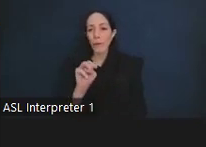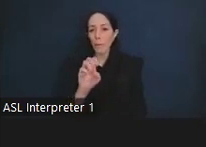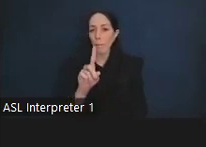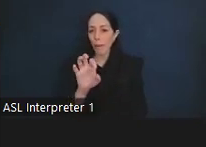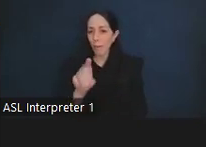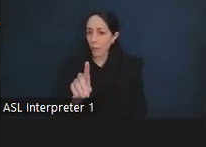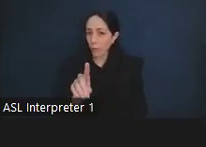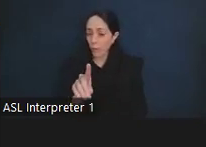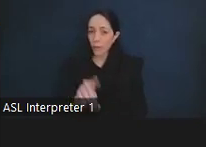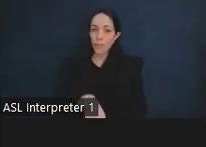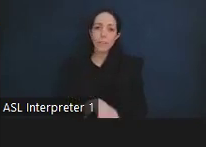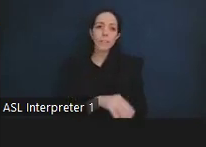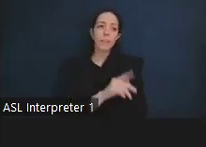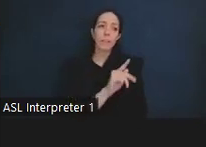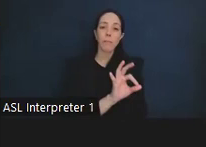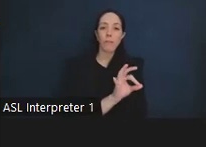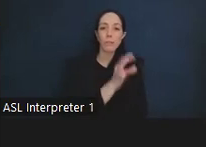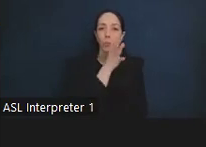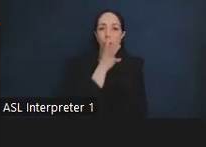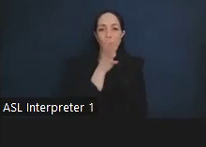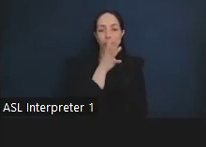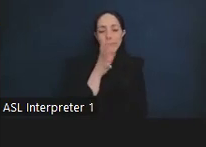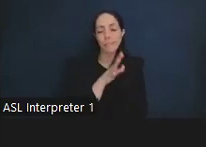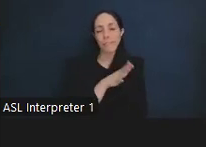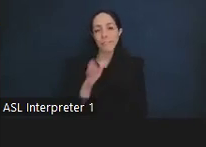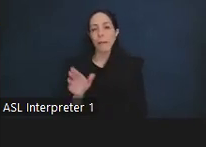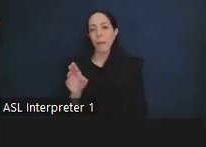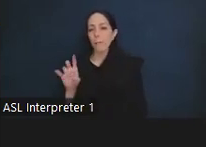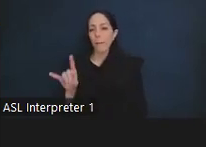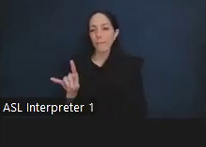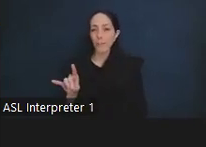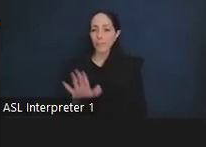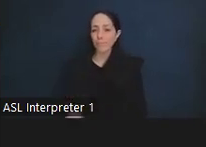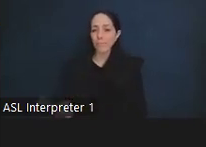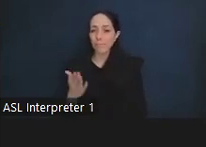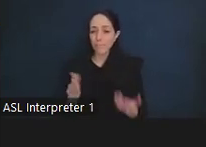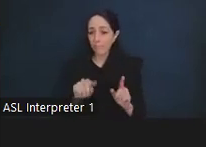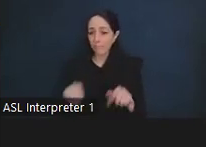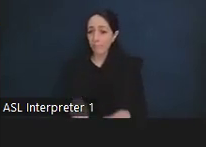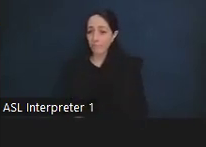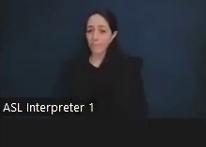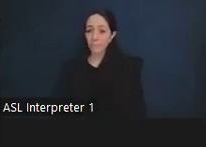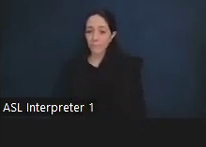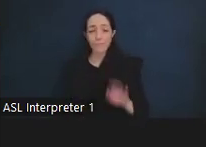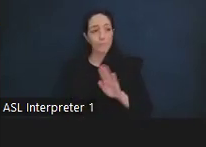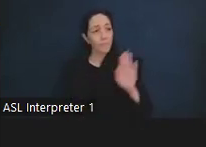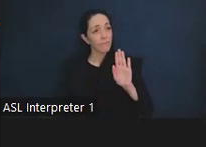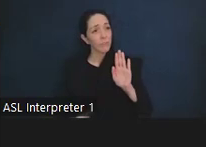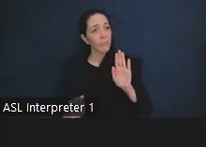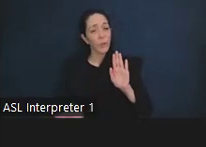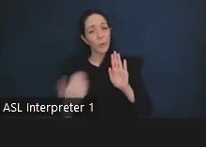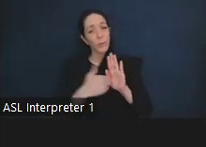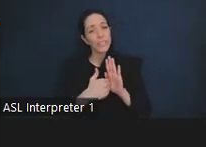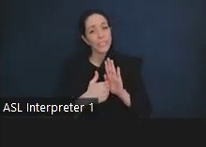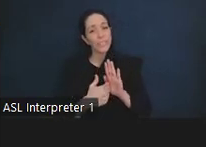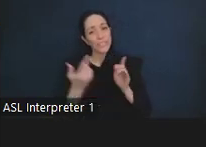Maybe not as rural as Klamath or reservation style as Klamath. But I second. Yeah. This is Laura. That would be great. We would love